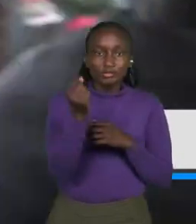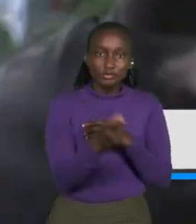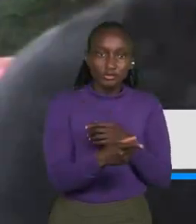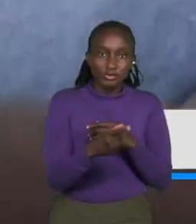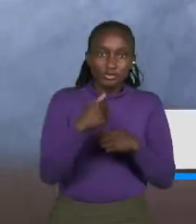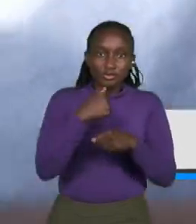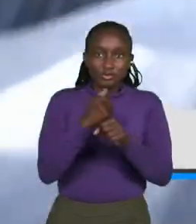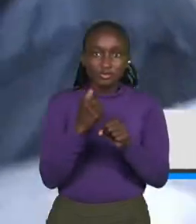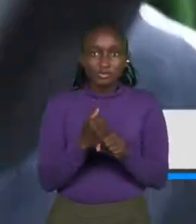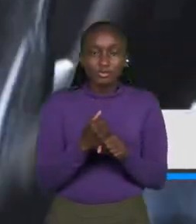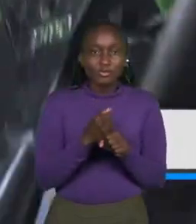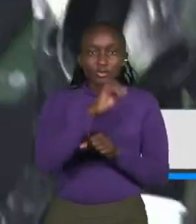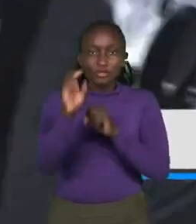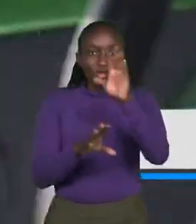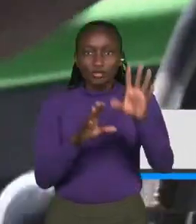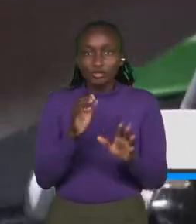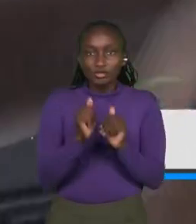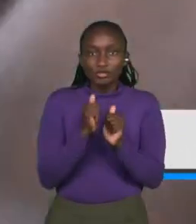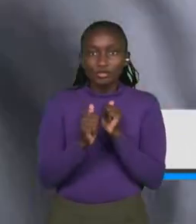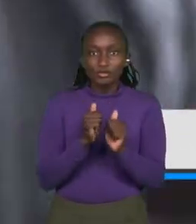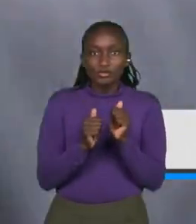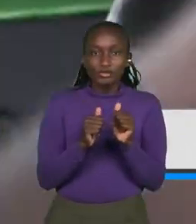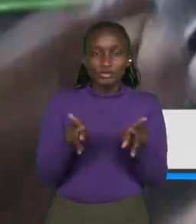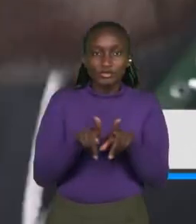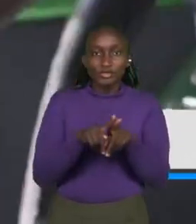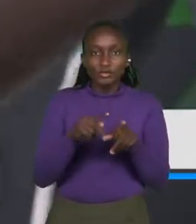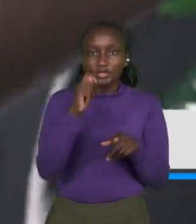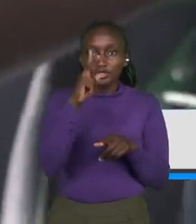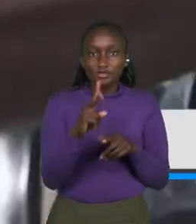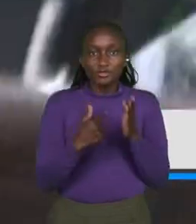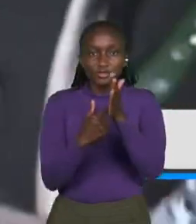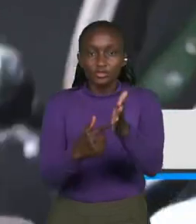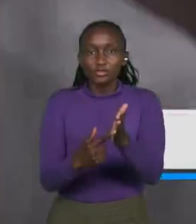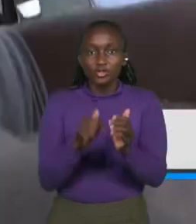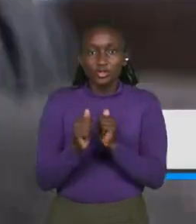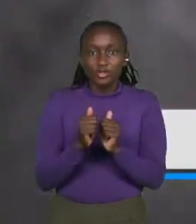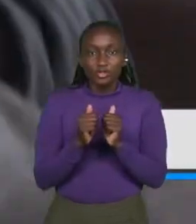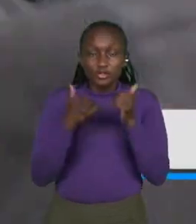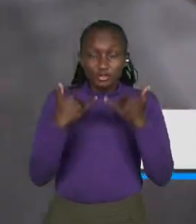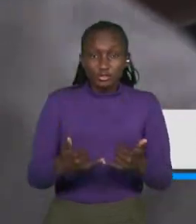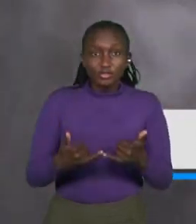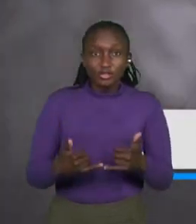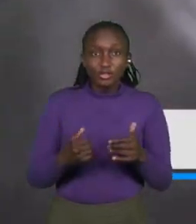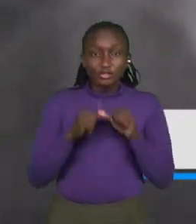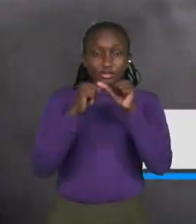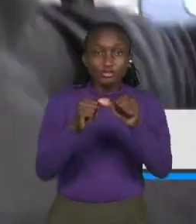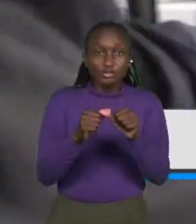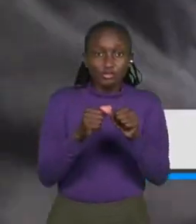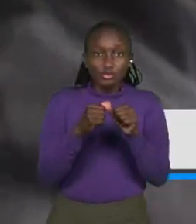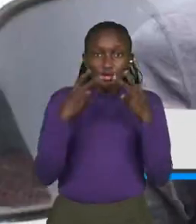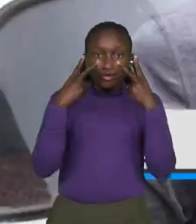asked to do the kind of custom work worthy of Pimp My Ride, a show he still watches online even though it was cancelled more than a decade